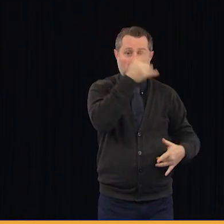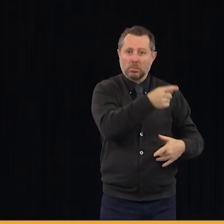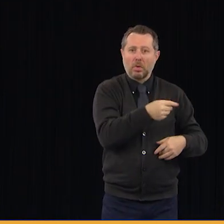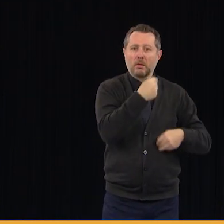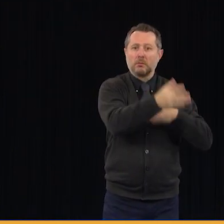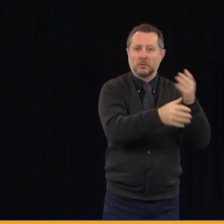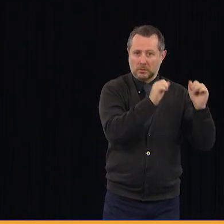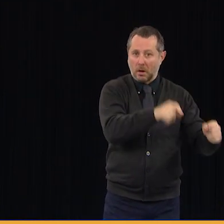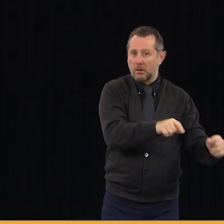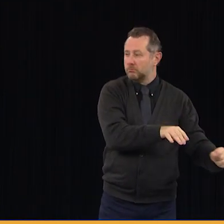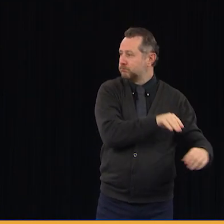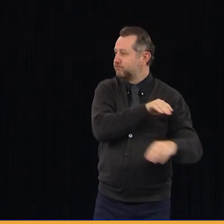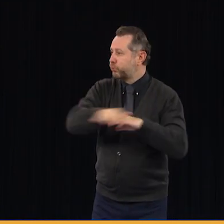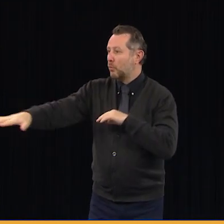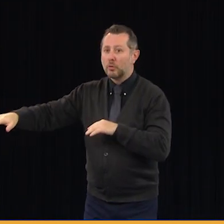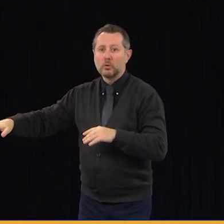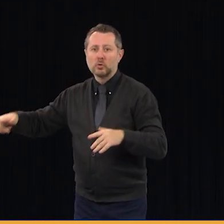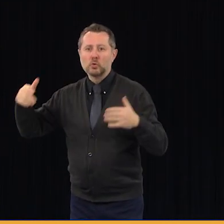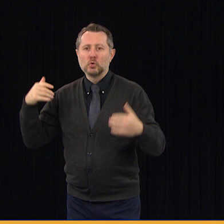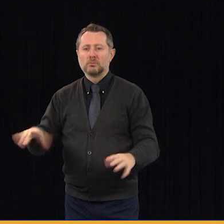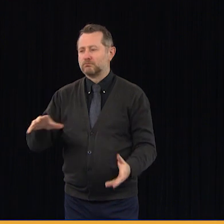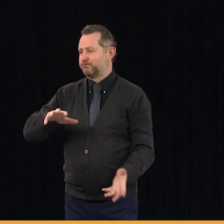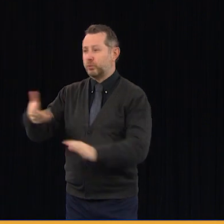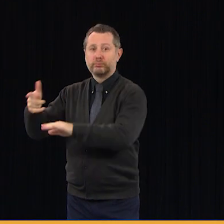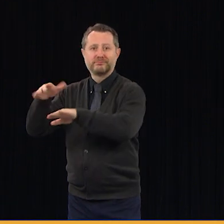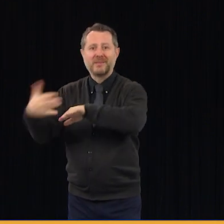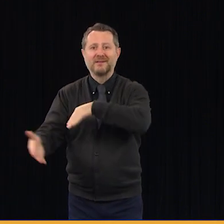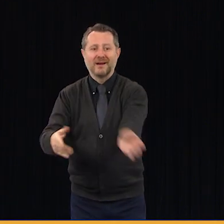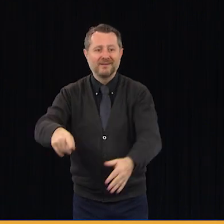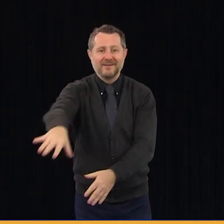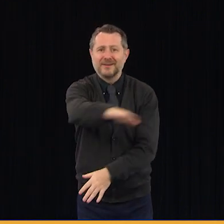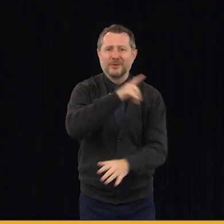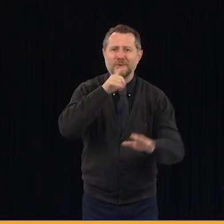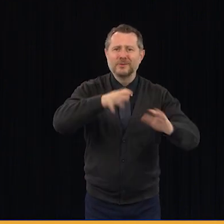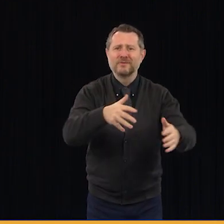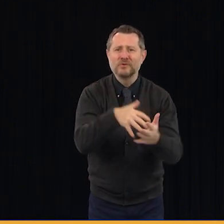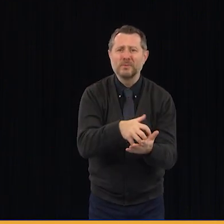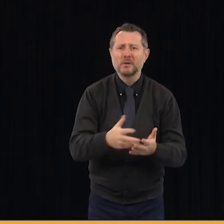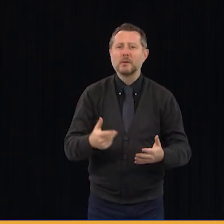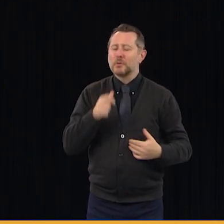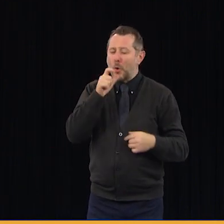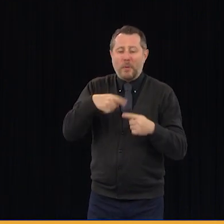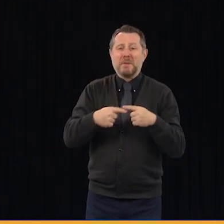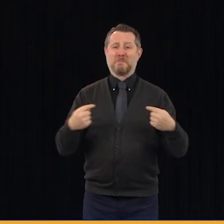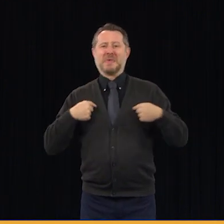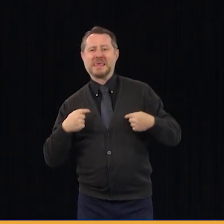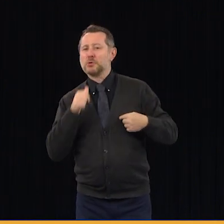by your actions. Sometimes it's not about you, right? It's not about me, it's about we,